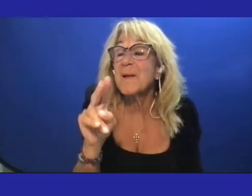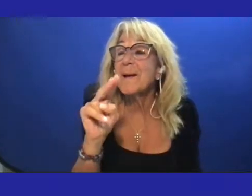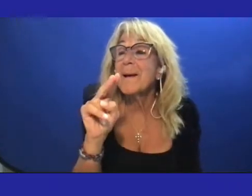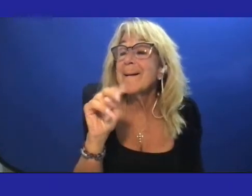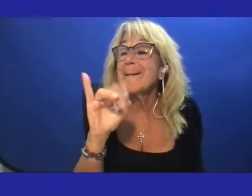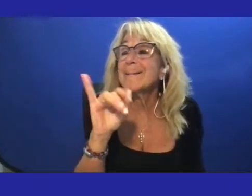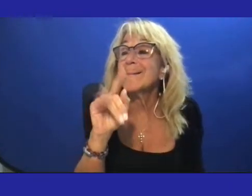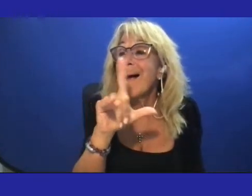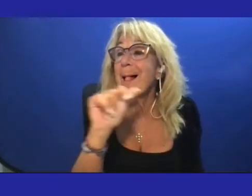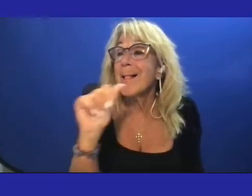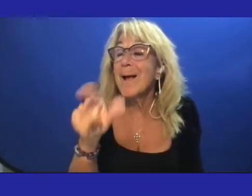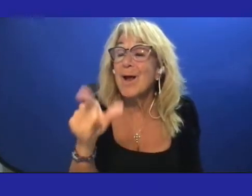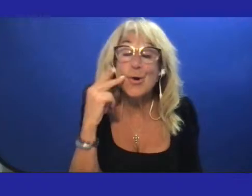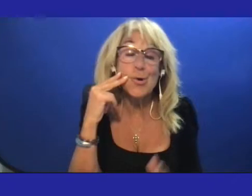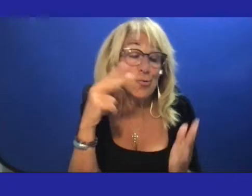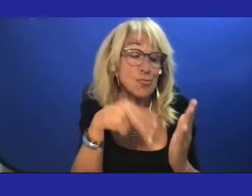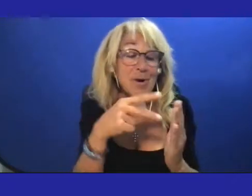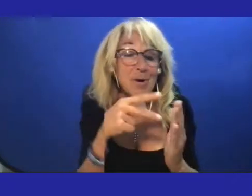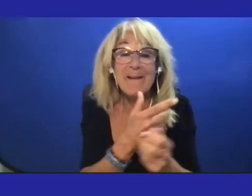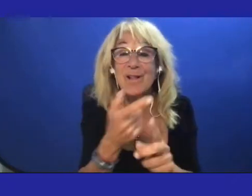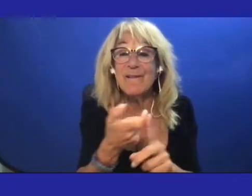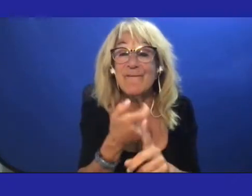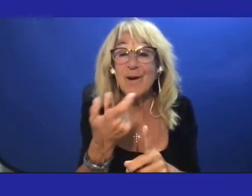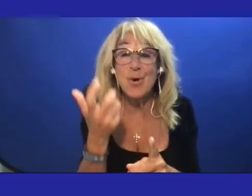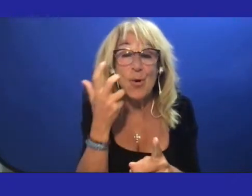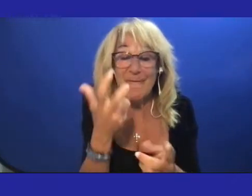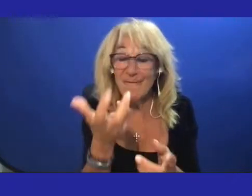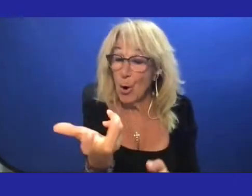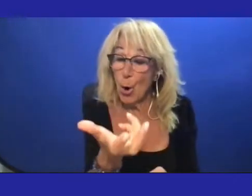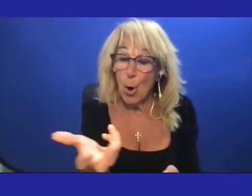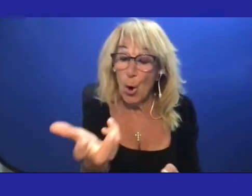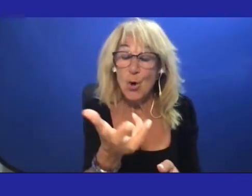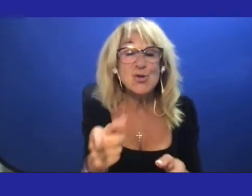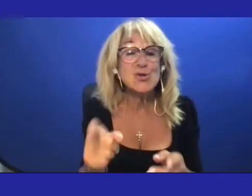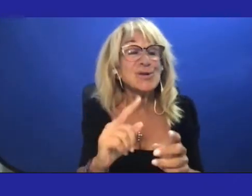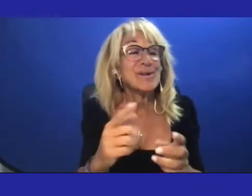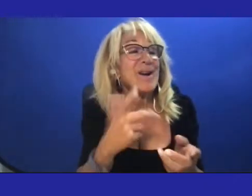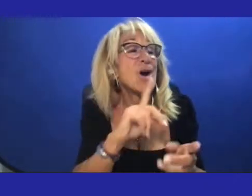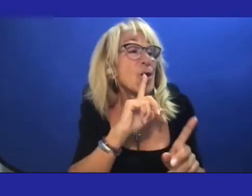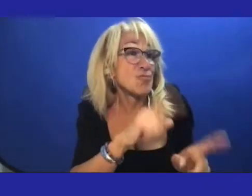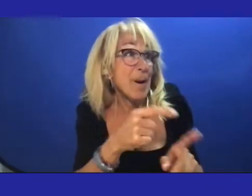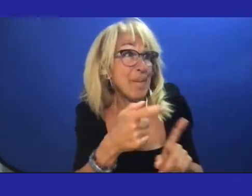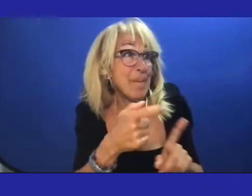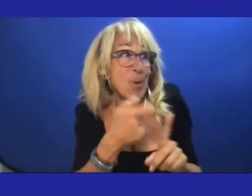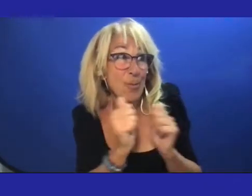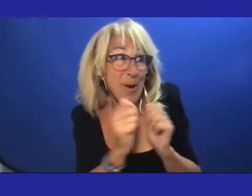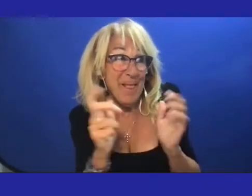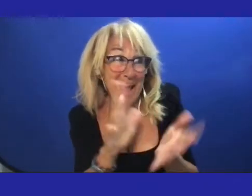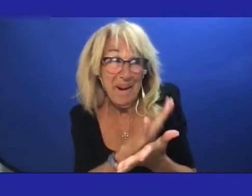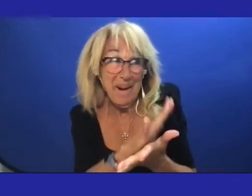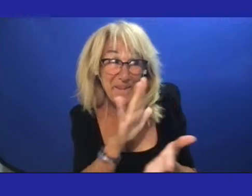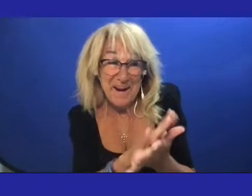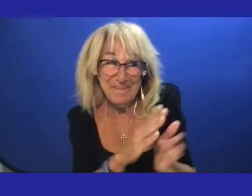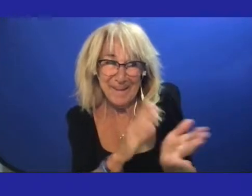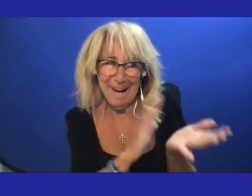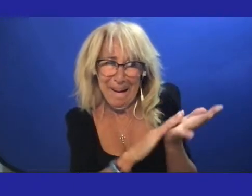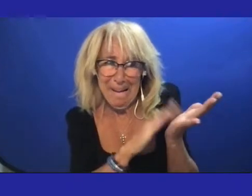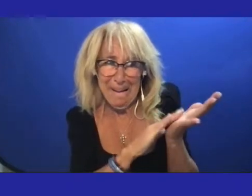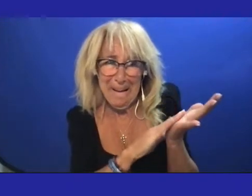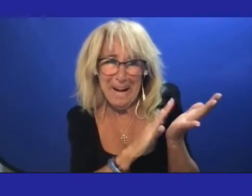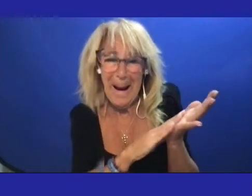everything from your phone today, so Natalia gave her report totally without paper. So kudos to you. I'm trying.